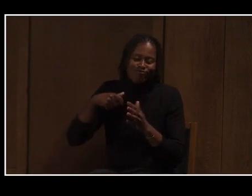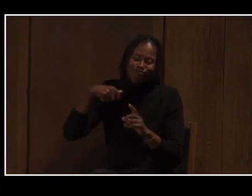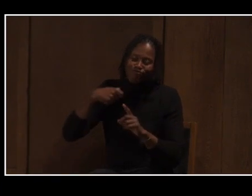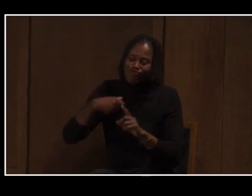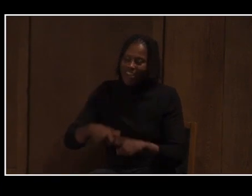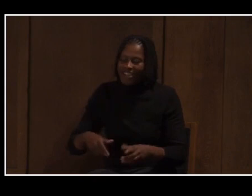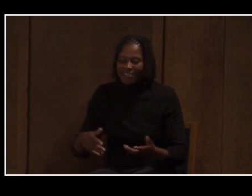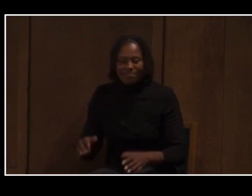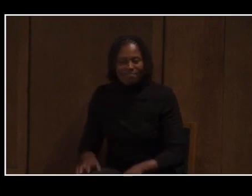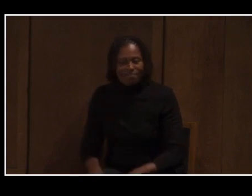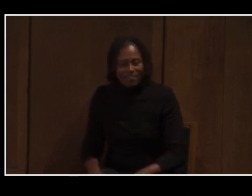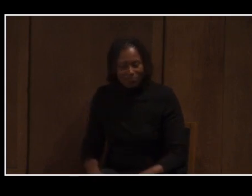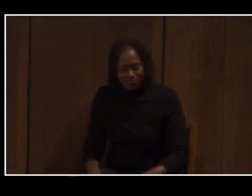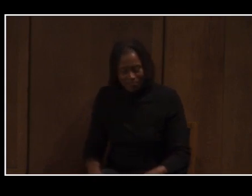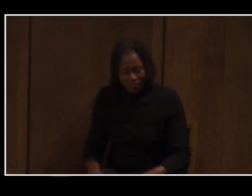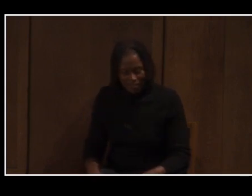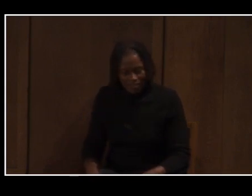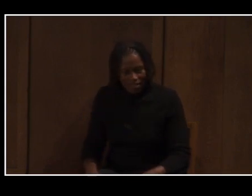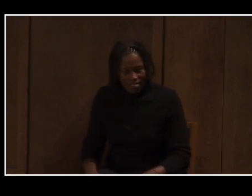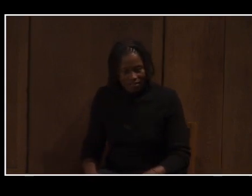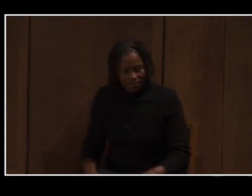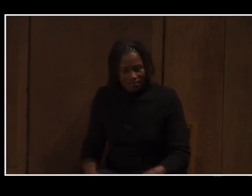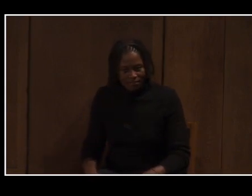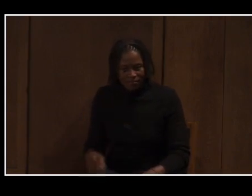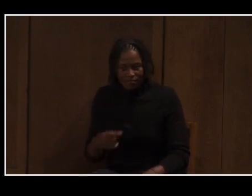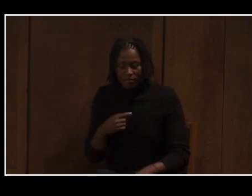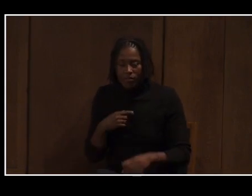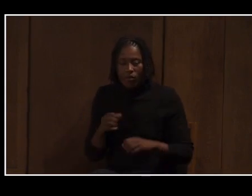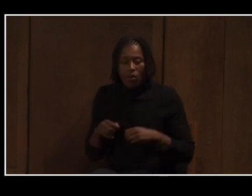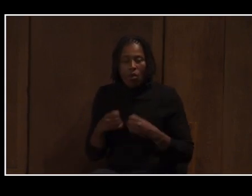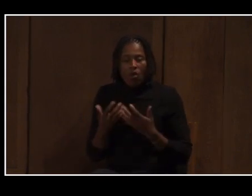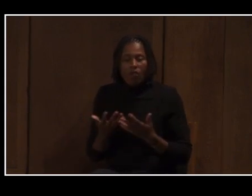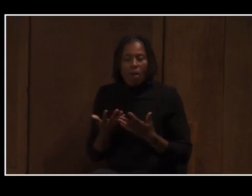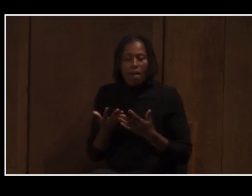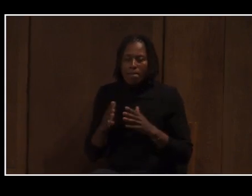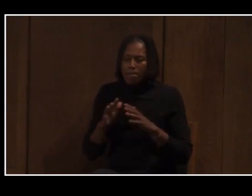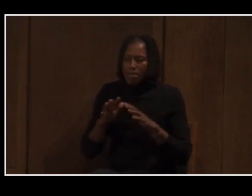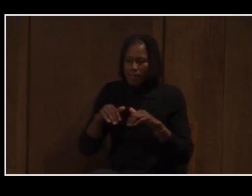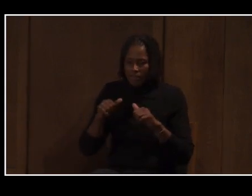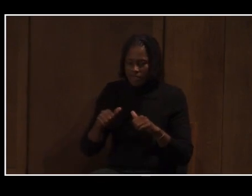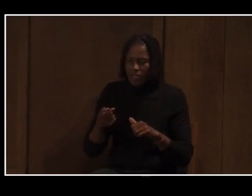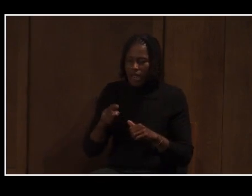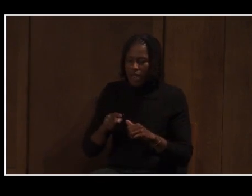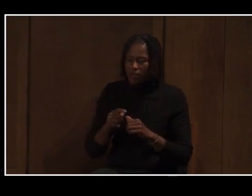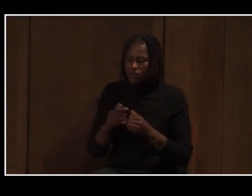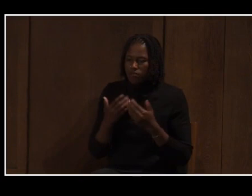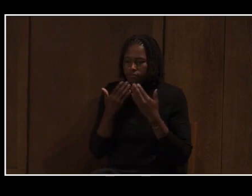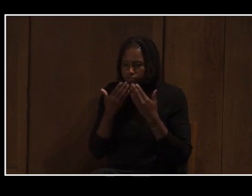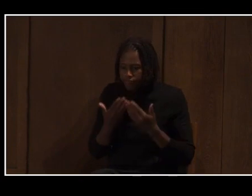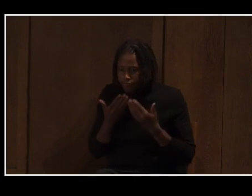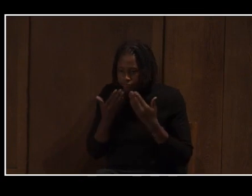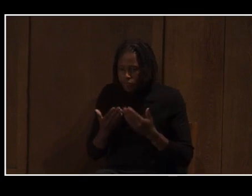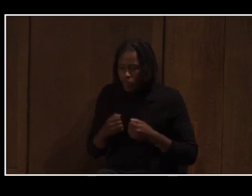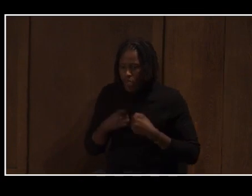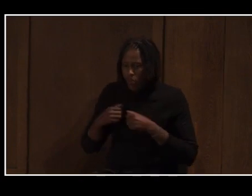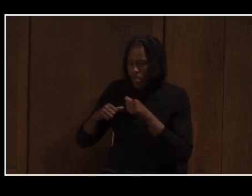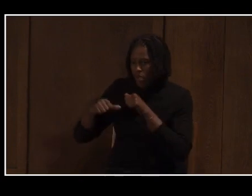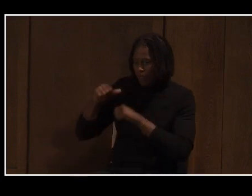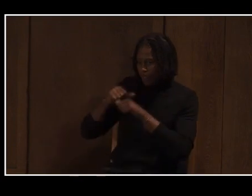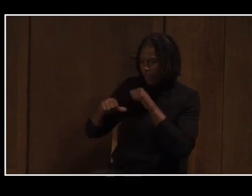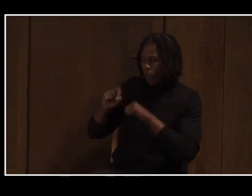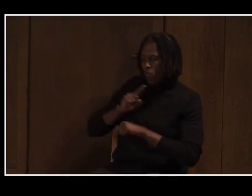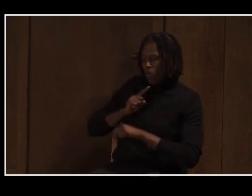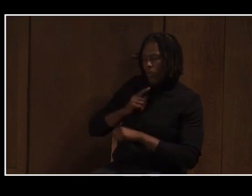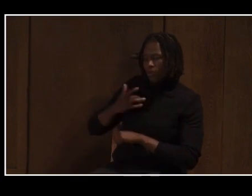So I firstly offer blessings and enduring gratitude to beloved ancestors for surviving, for thriving,